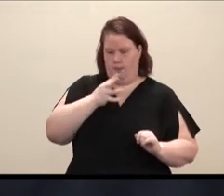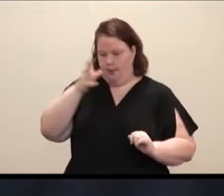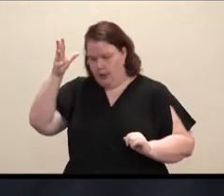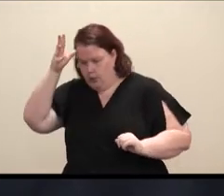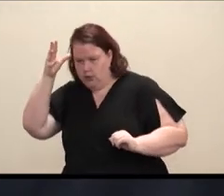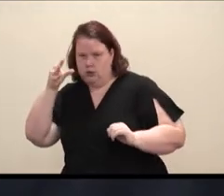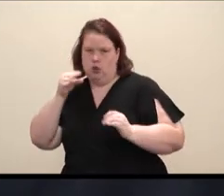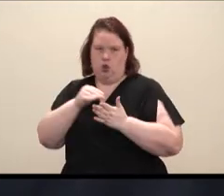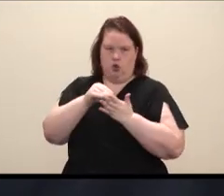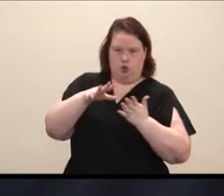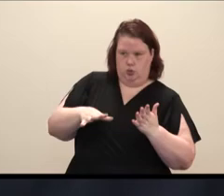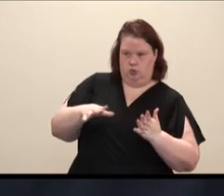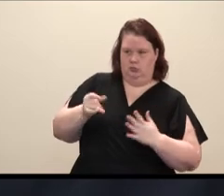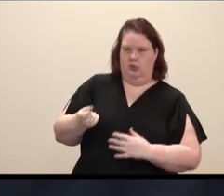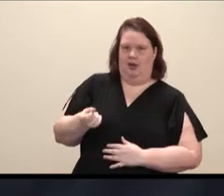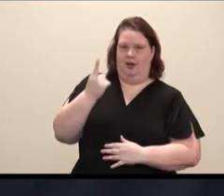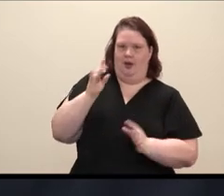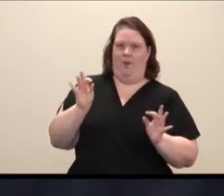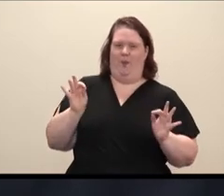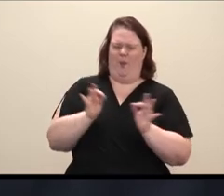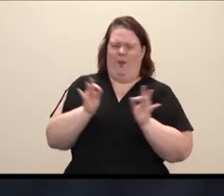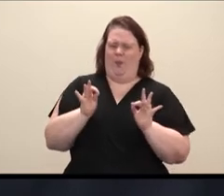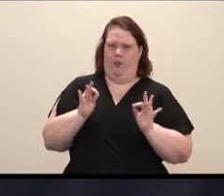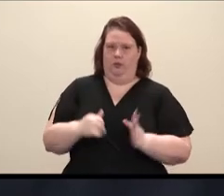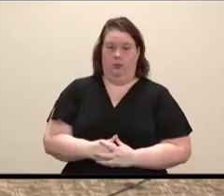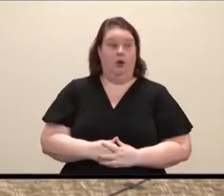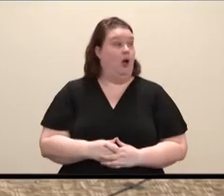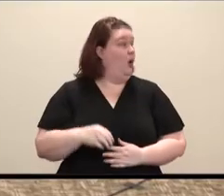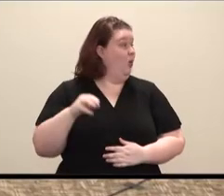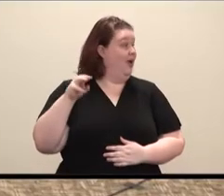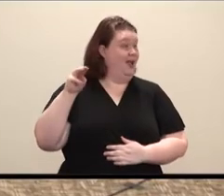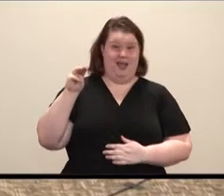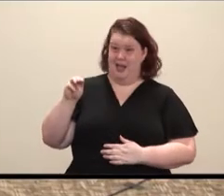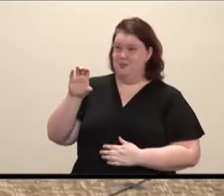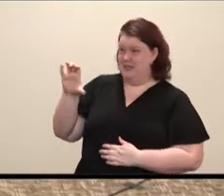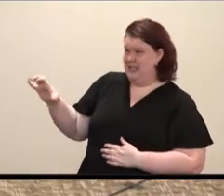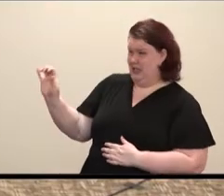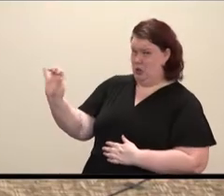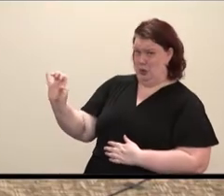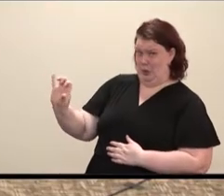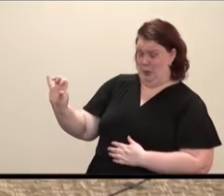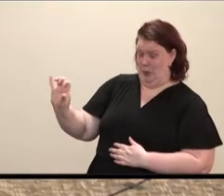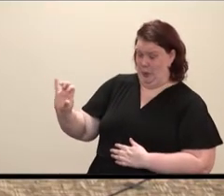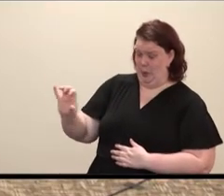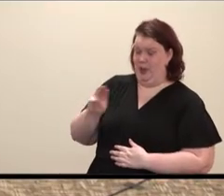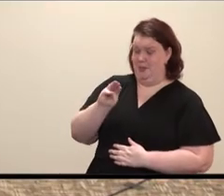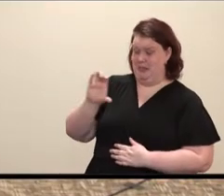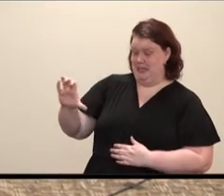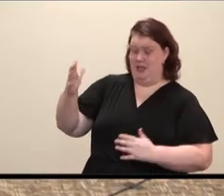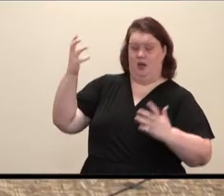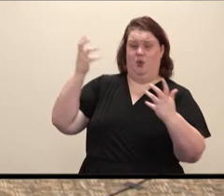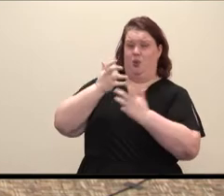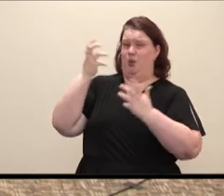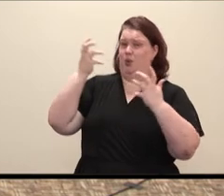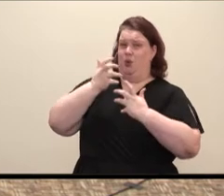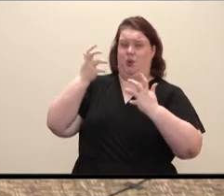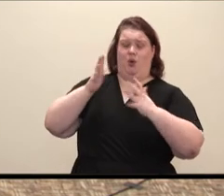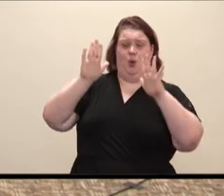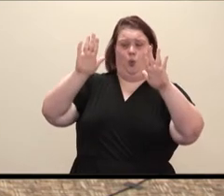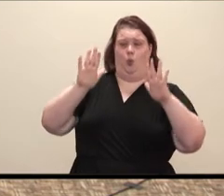what we provide for them. Yeah, and MCC too, they've really been incredible partners to Waco ISD,